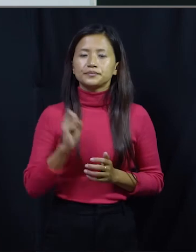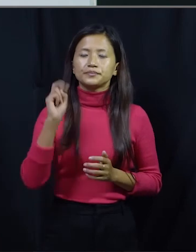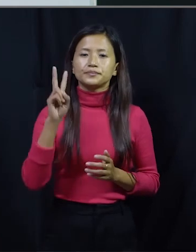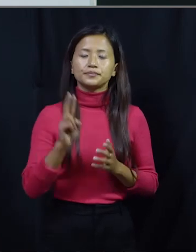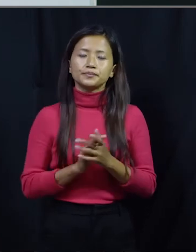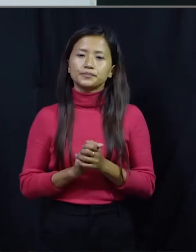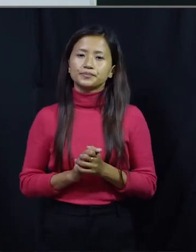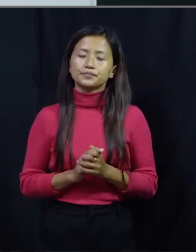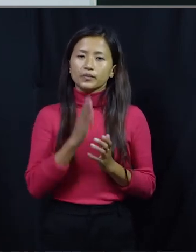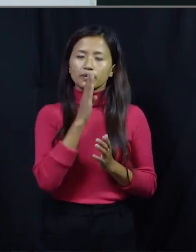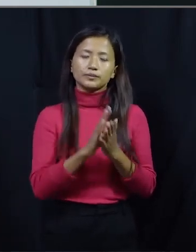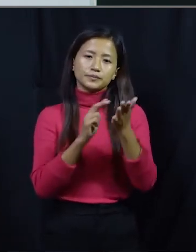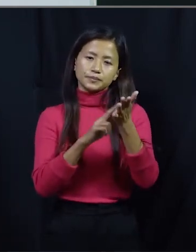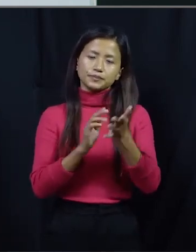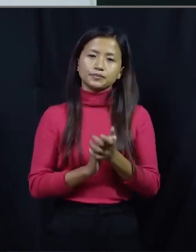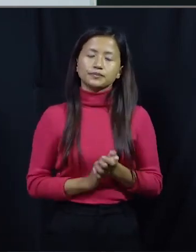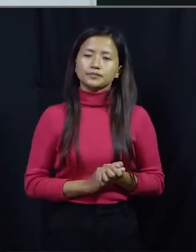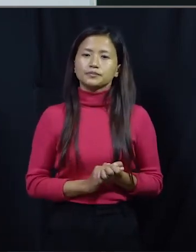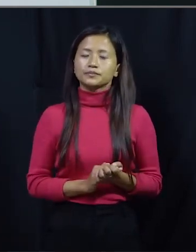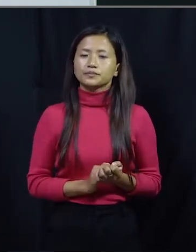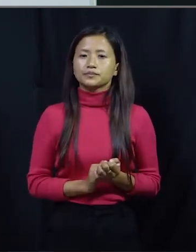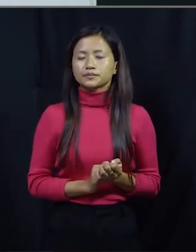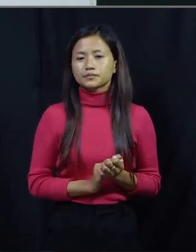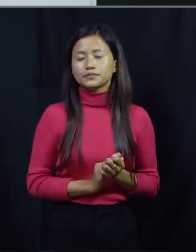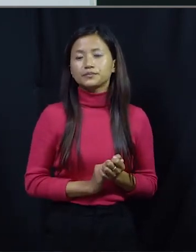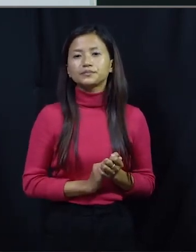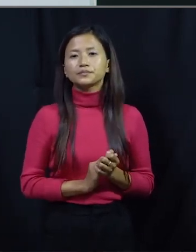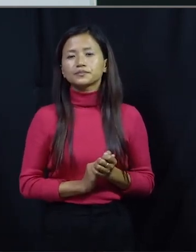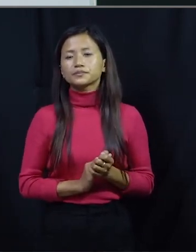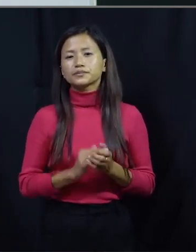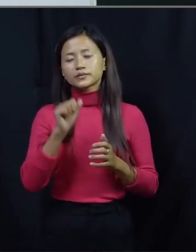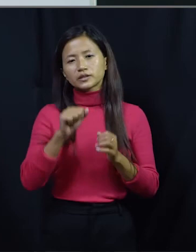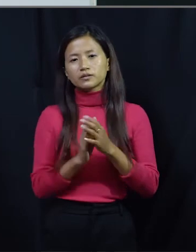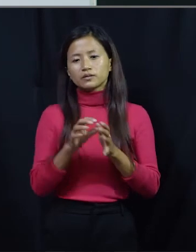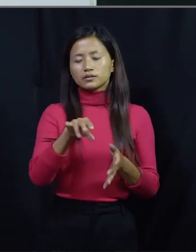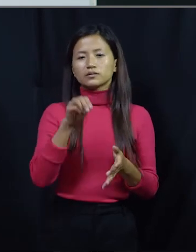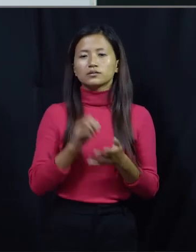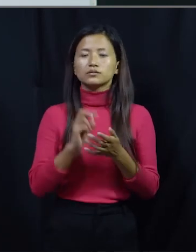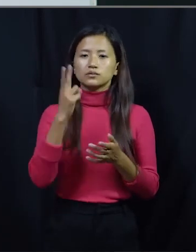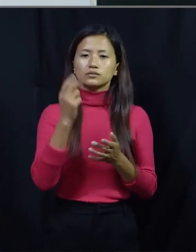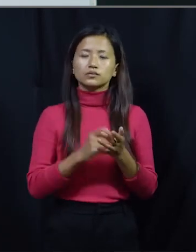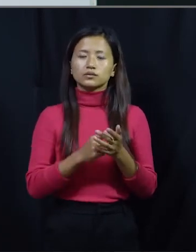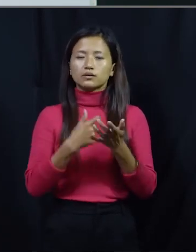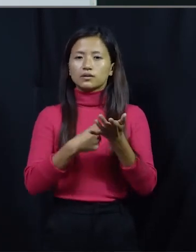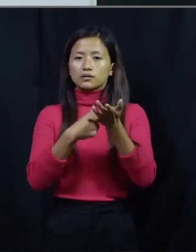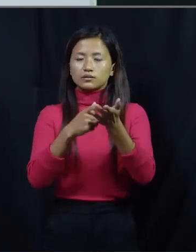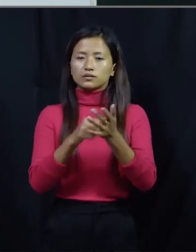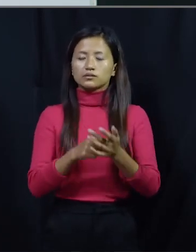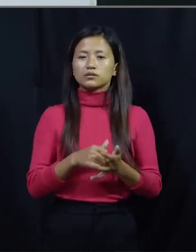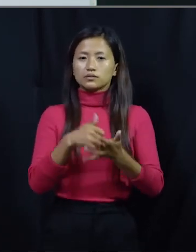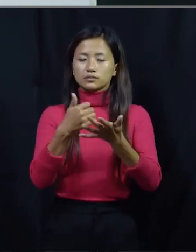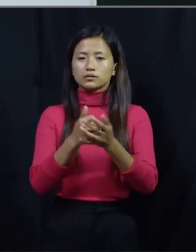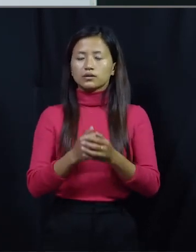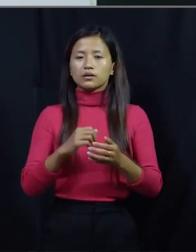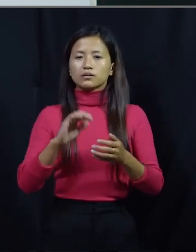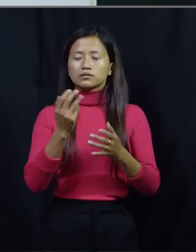2 belongs to n. 2 is a natural number, right? Okay. Can we get 2 as a result of some